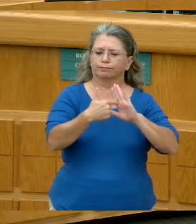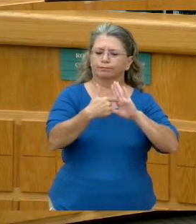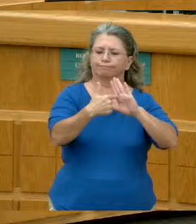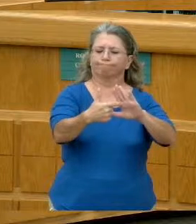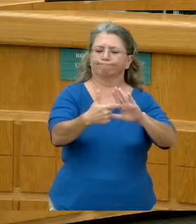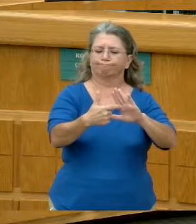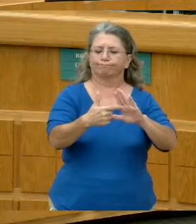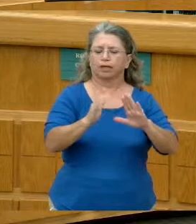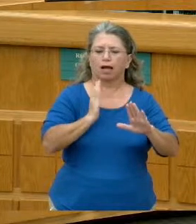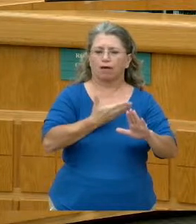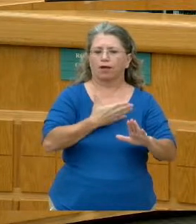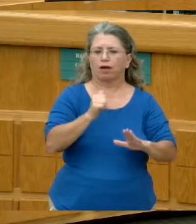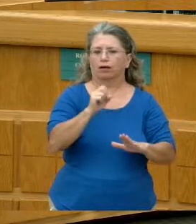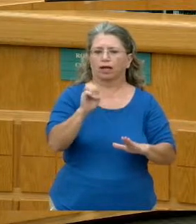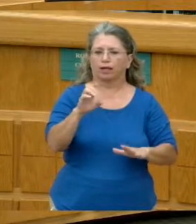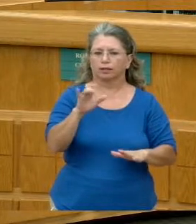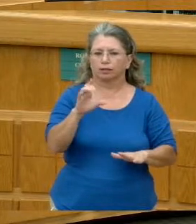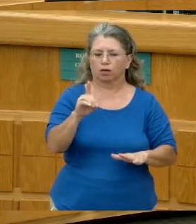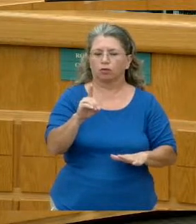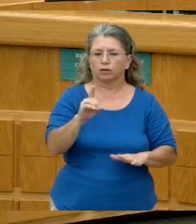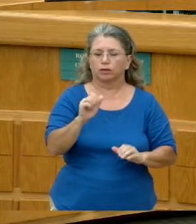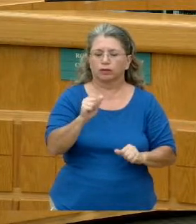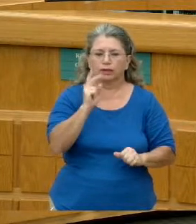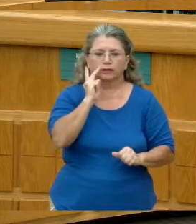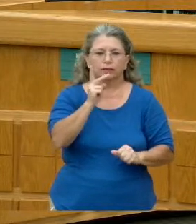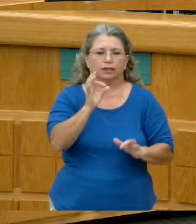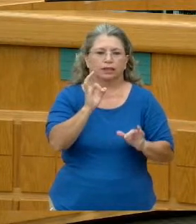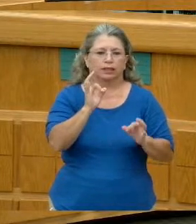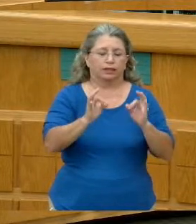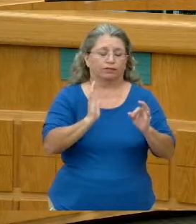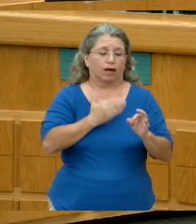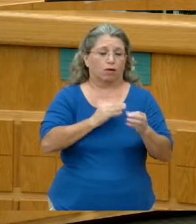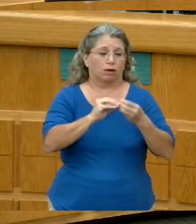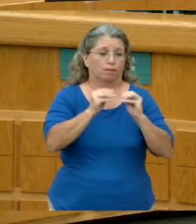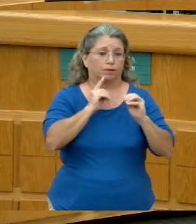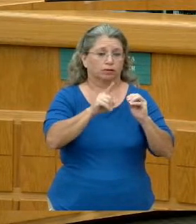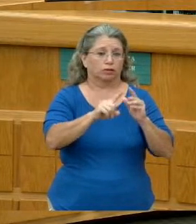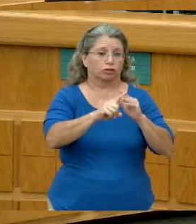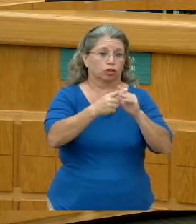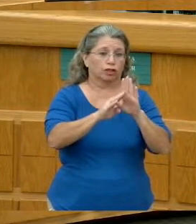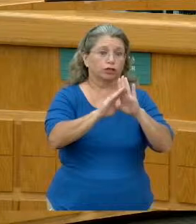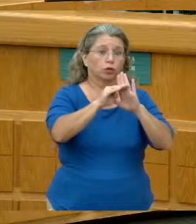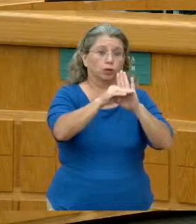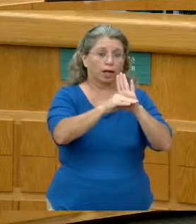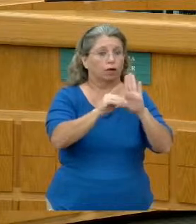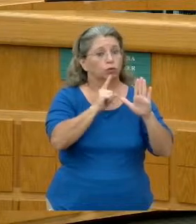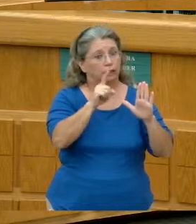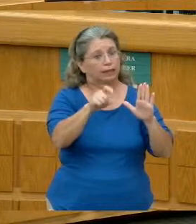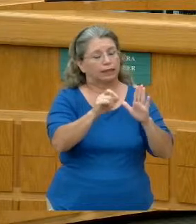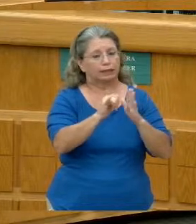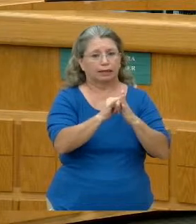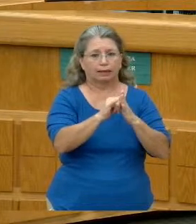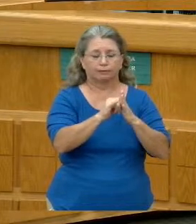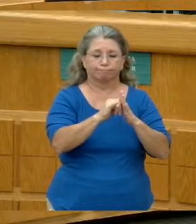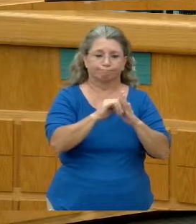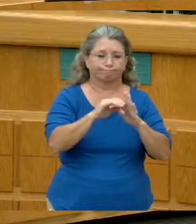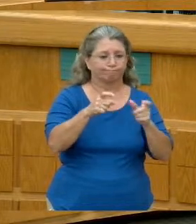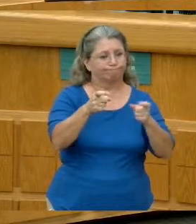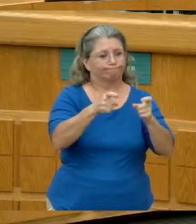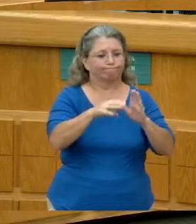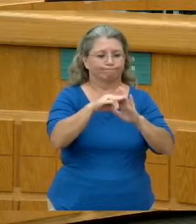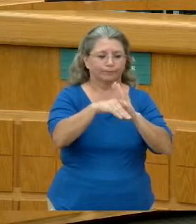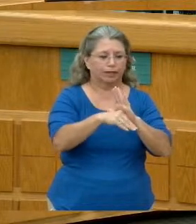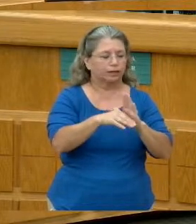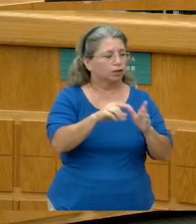trend is indeed beginning to go the other way, which we really need it to do. Okay, so Gabby's